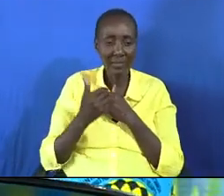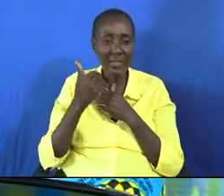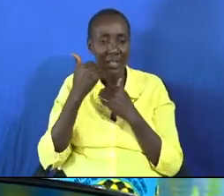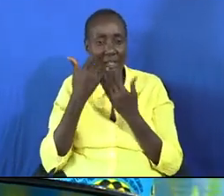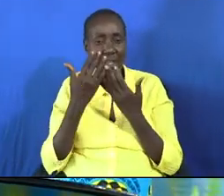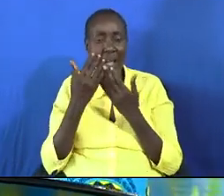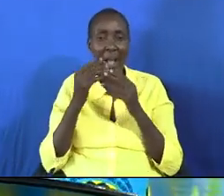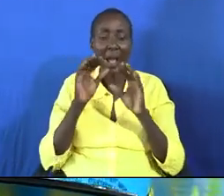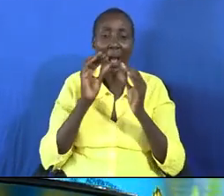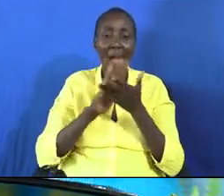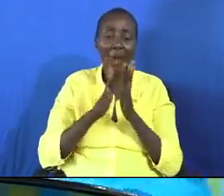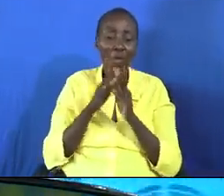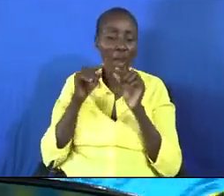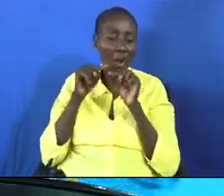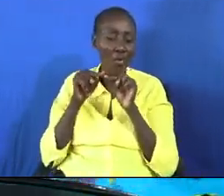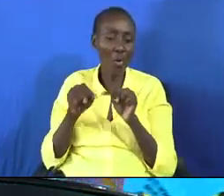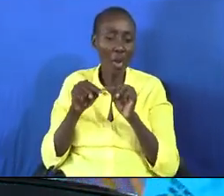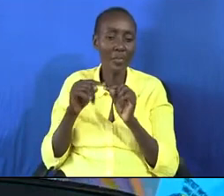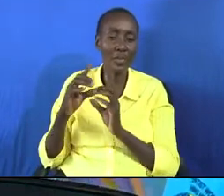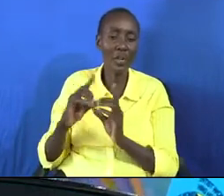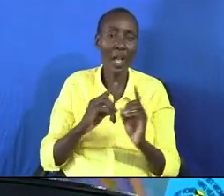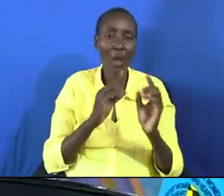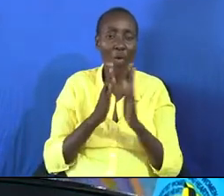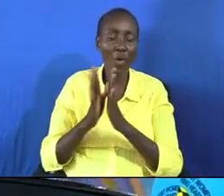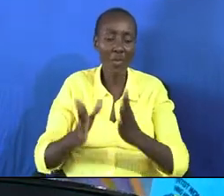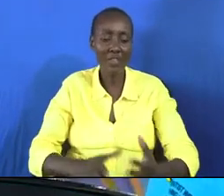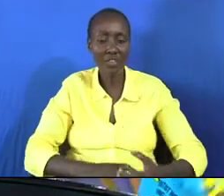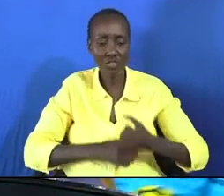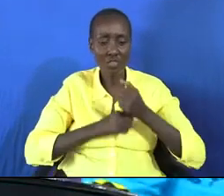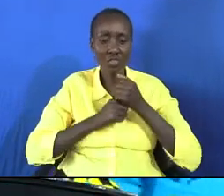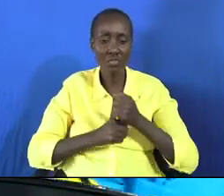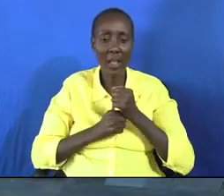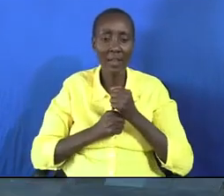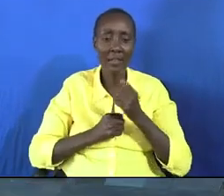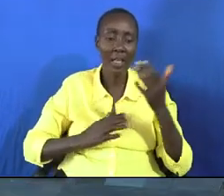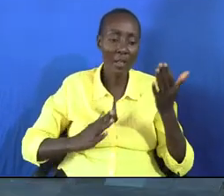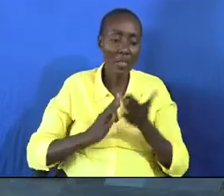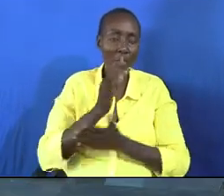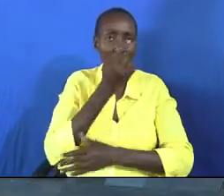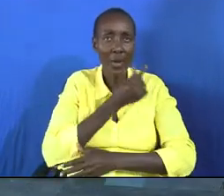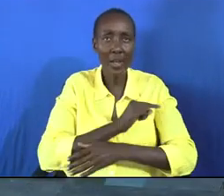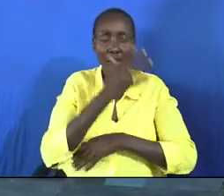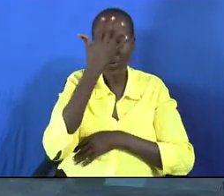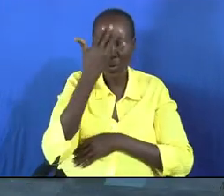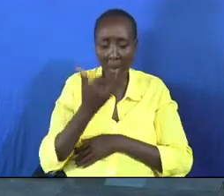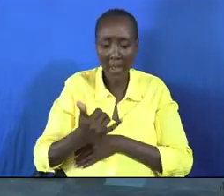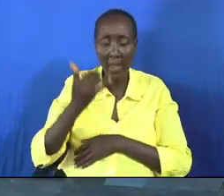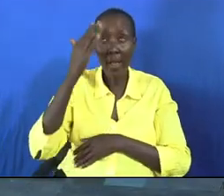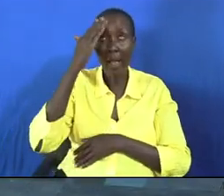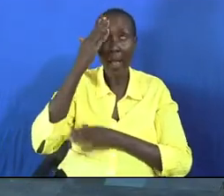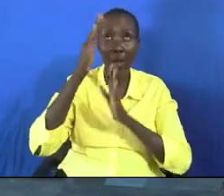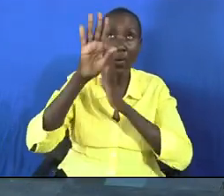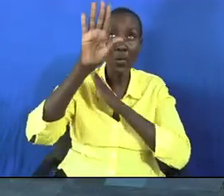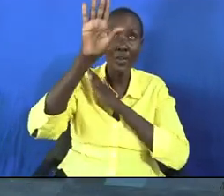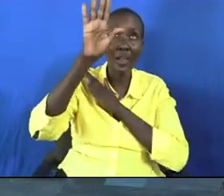no condemnation. I walk with boldness to his throne of grace because I know